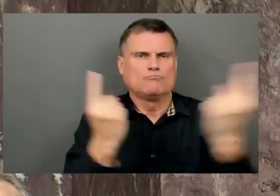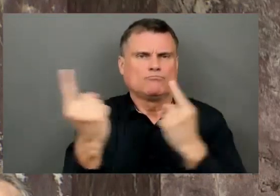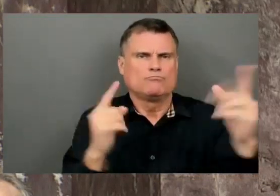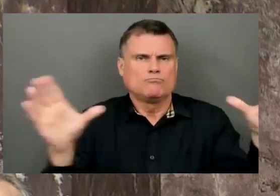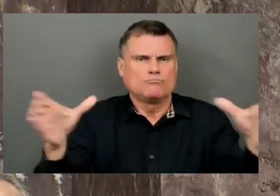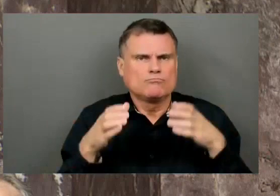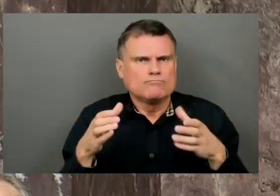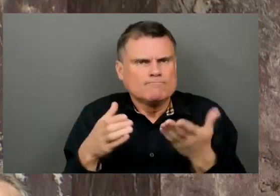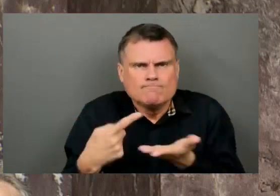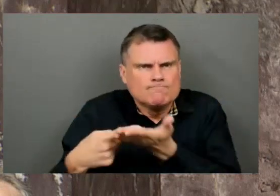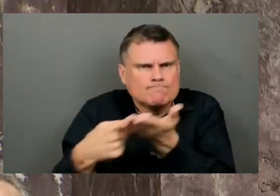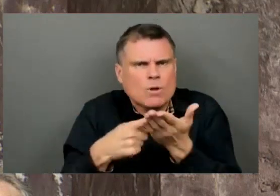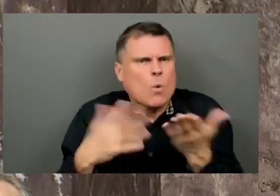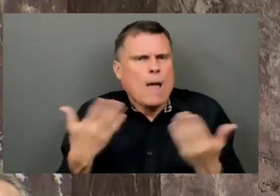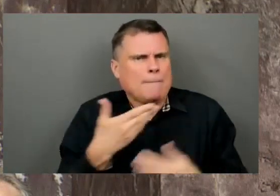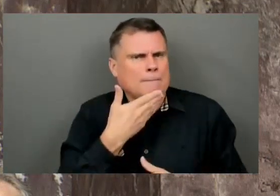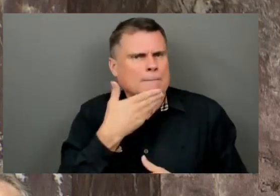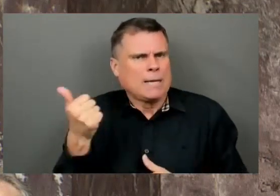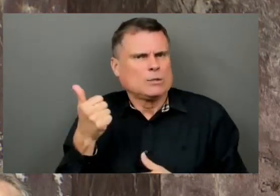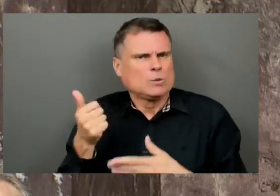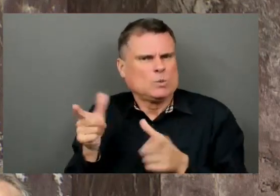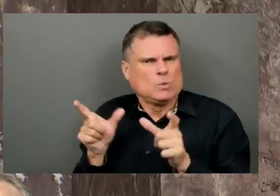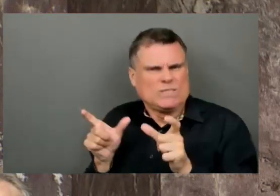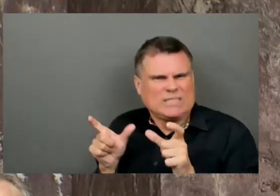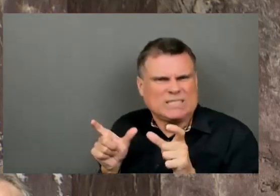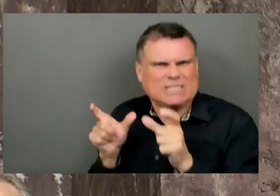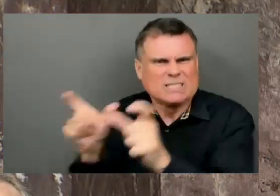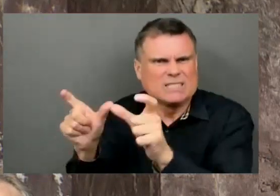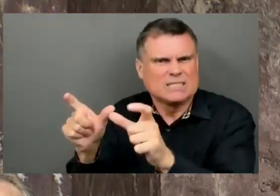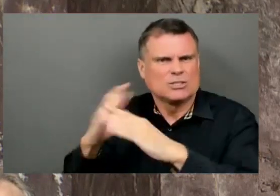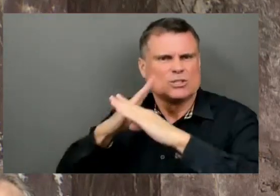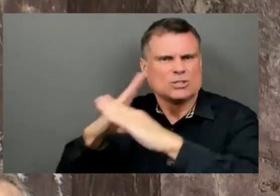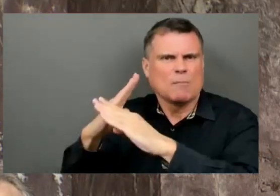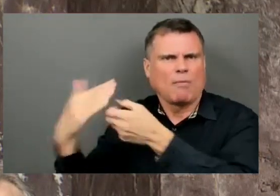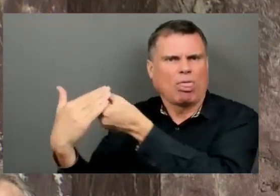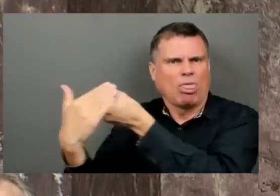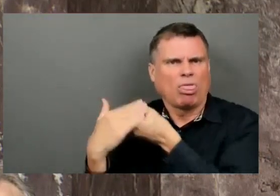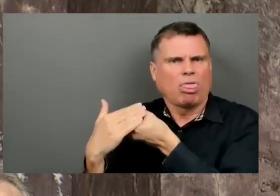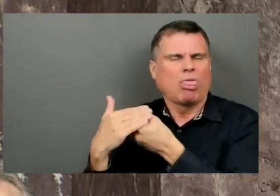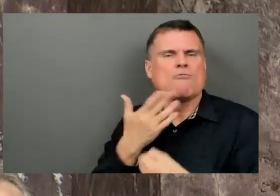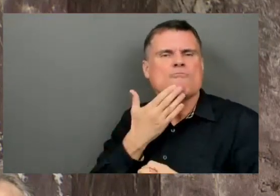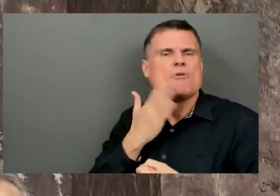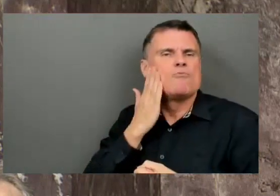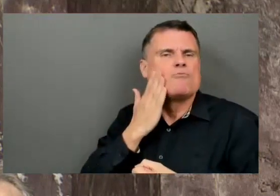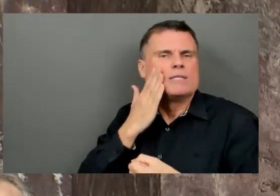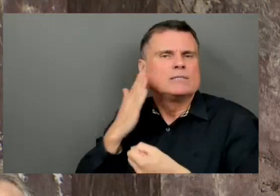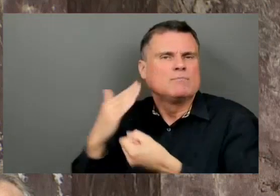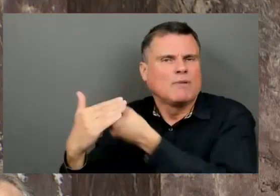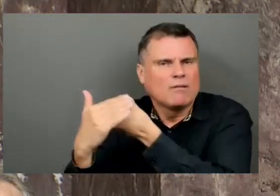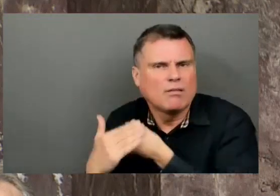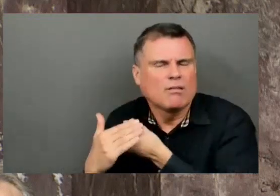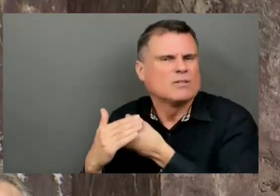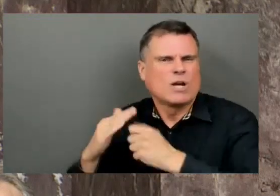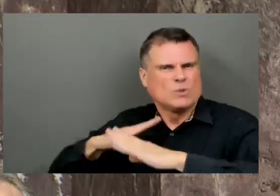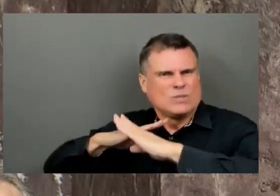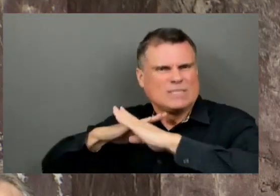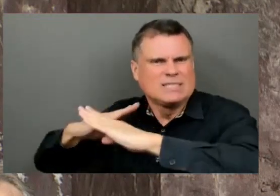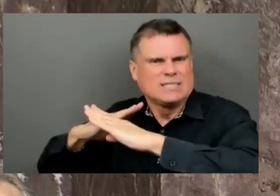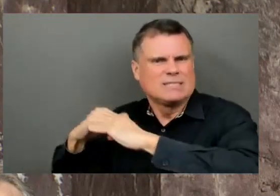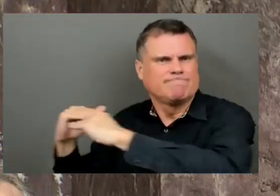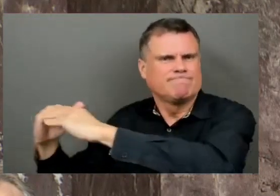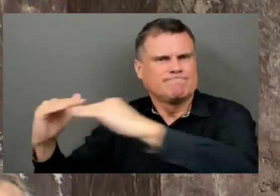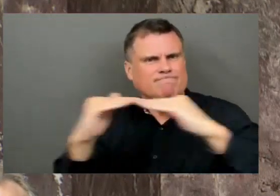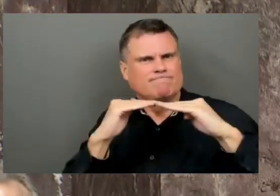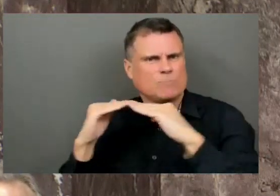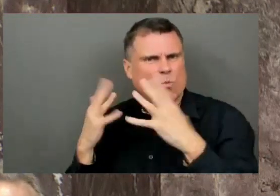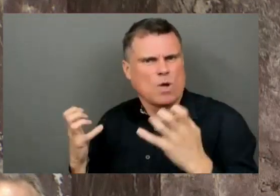communities are, the better we are to sustain and address the challenges, issues we have. That's what we've been committed to do since we formed government.